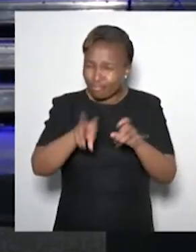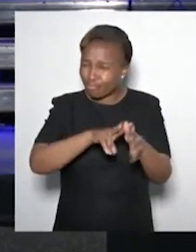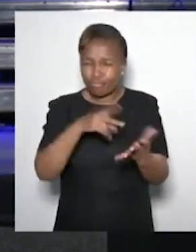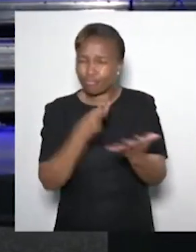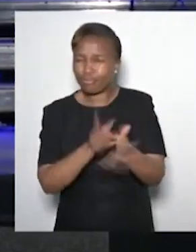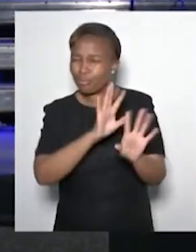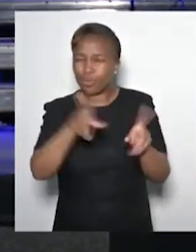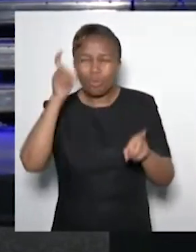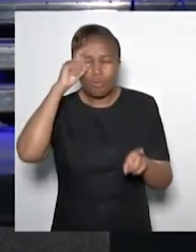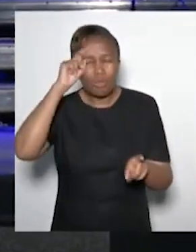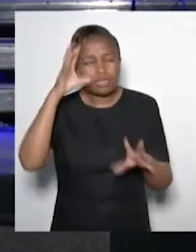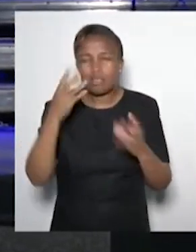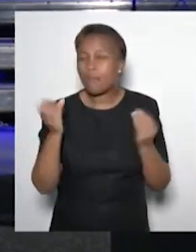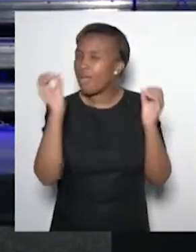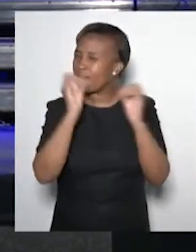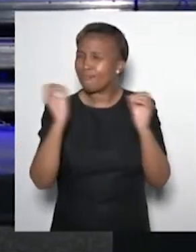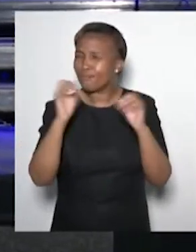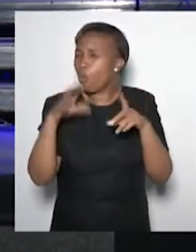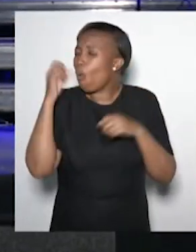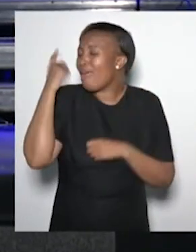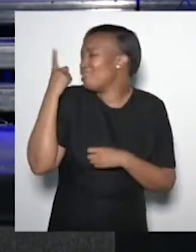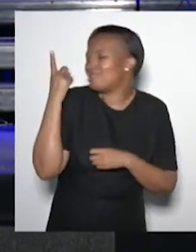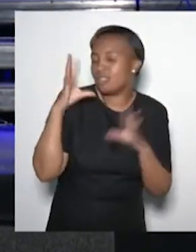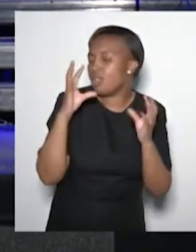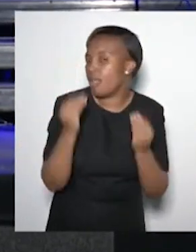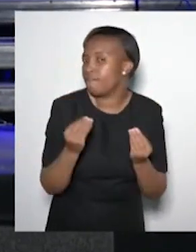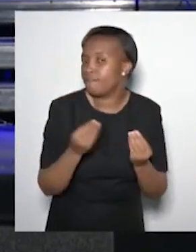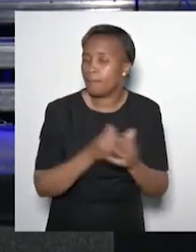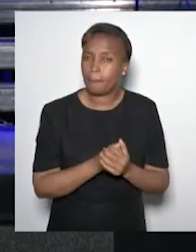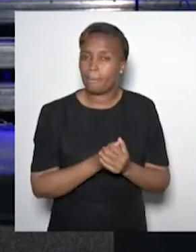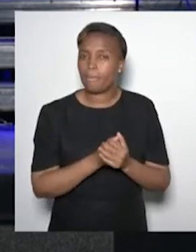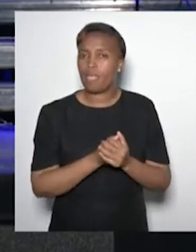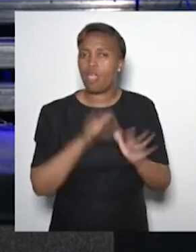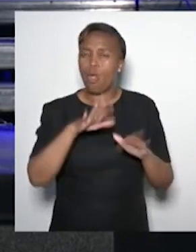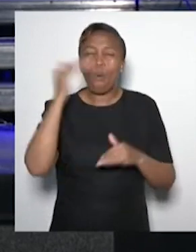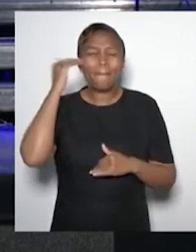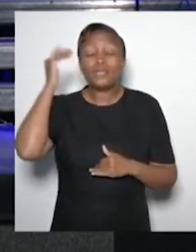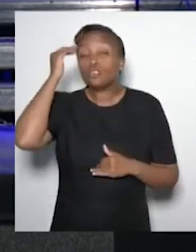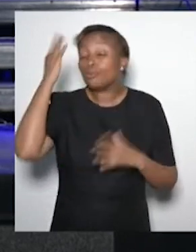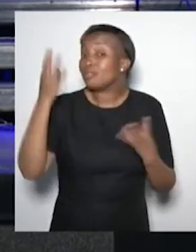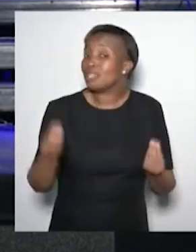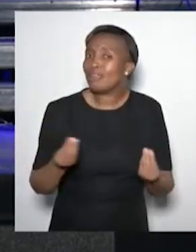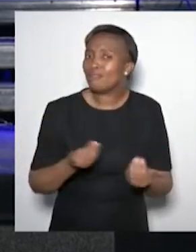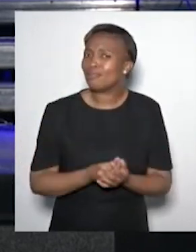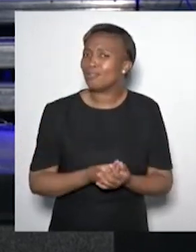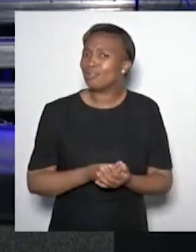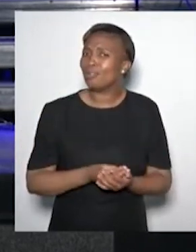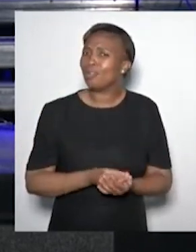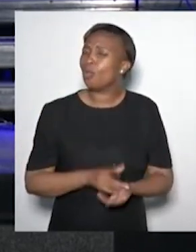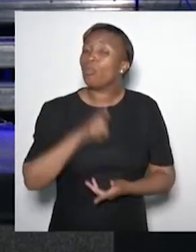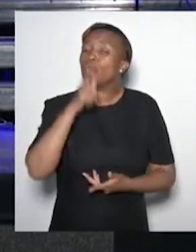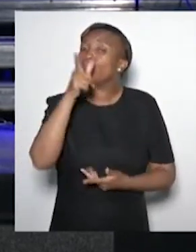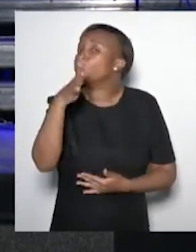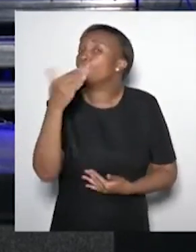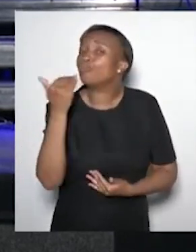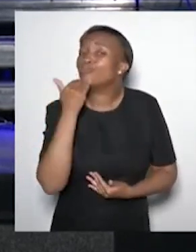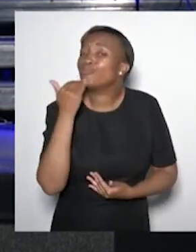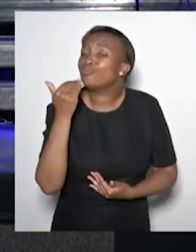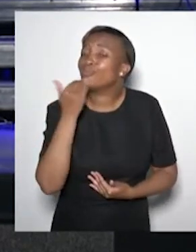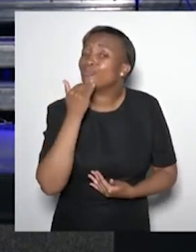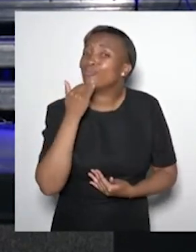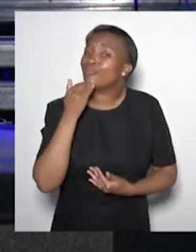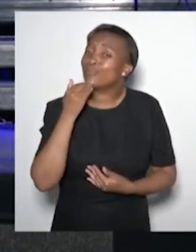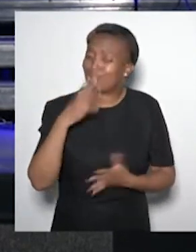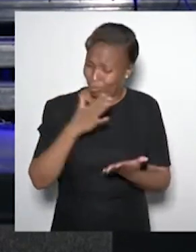Auna wisdom, auna understanding, auna maturity. Who told you that in order to